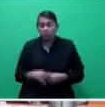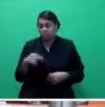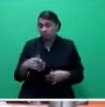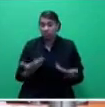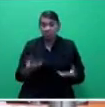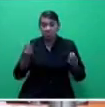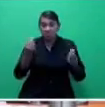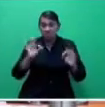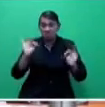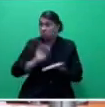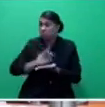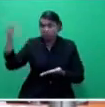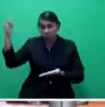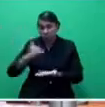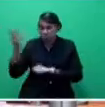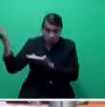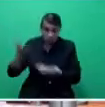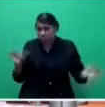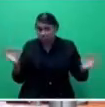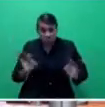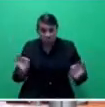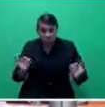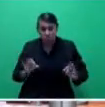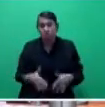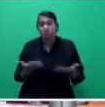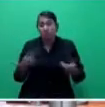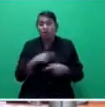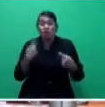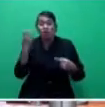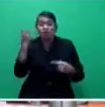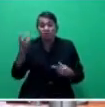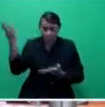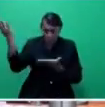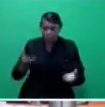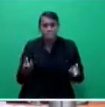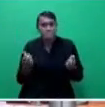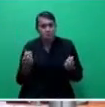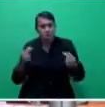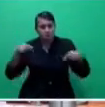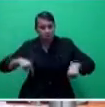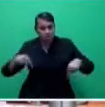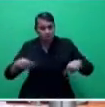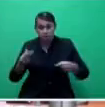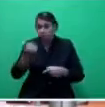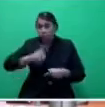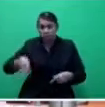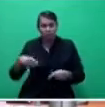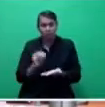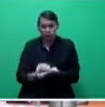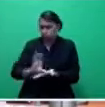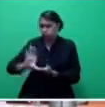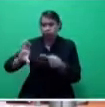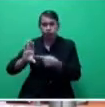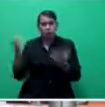money that we have. As highlighted yesterday, day before yesterday, we have on the current demand levels about 6 months worth of